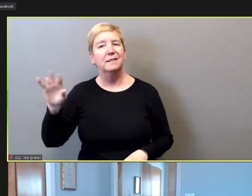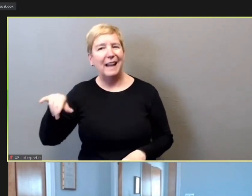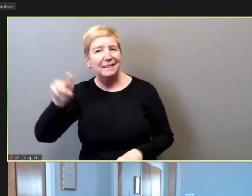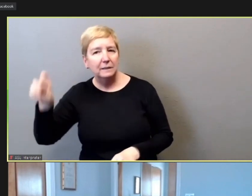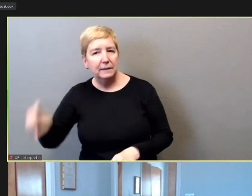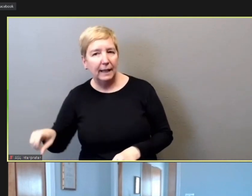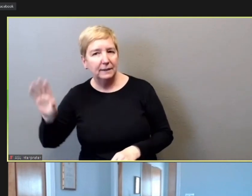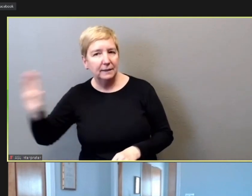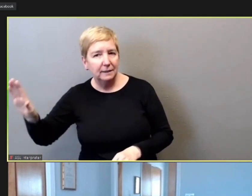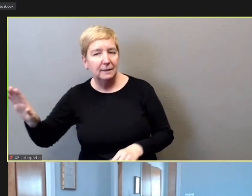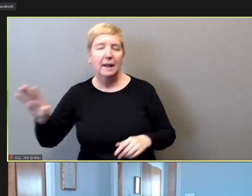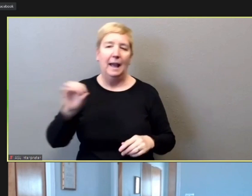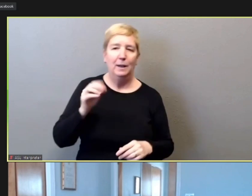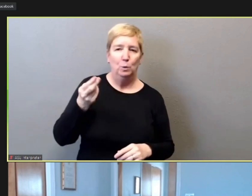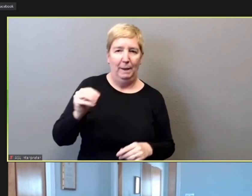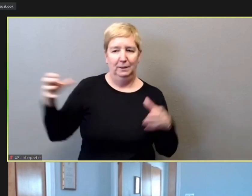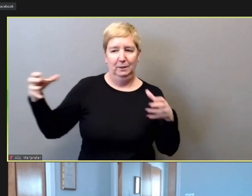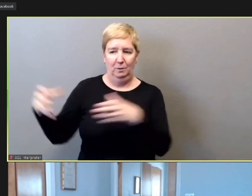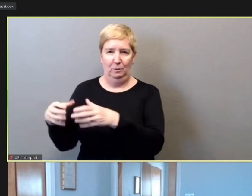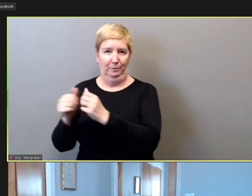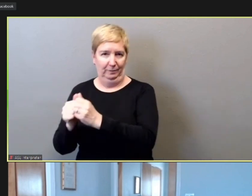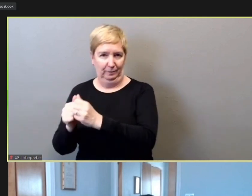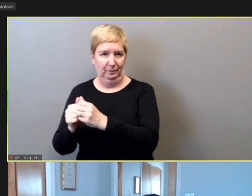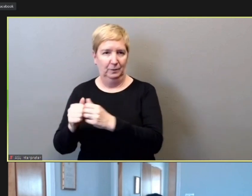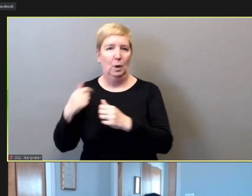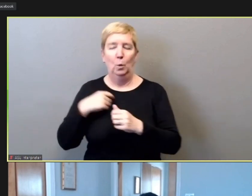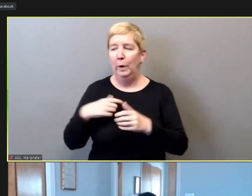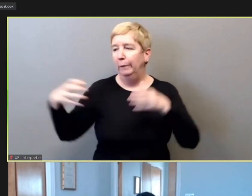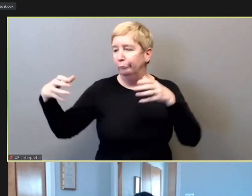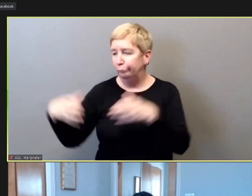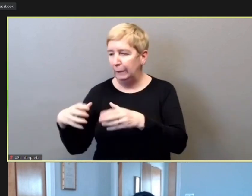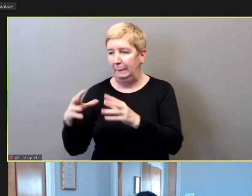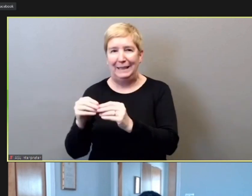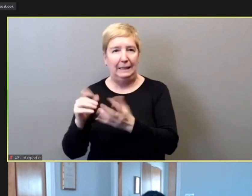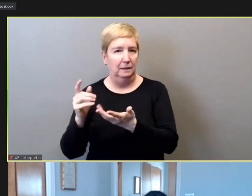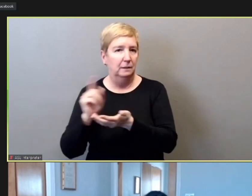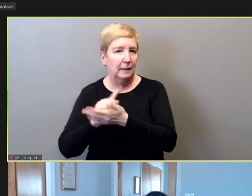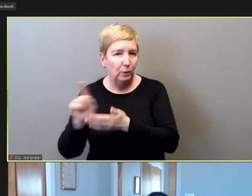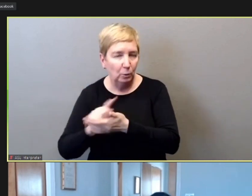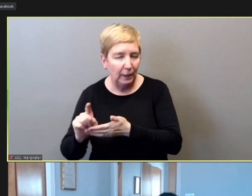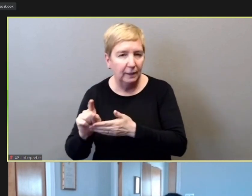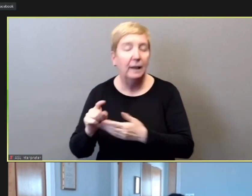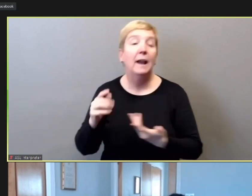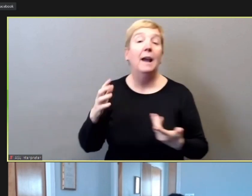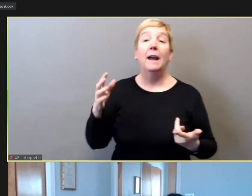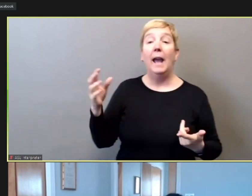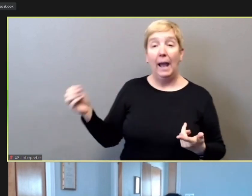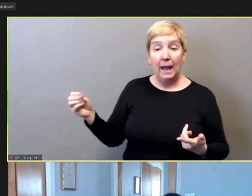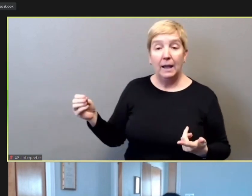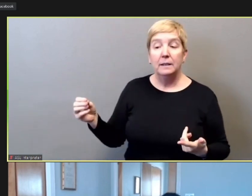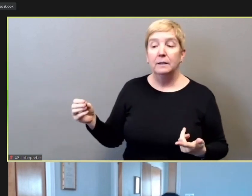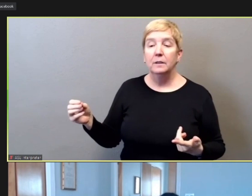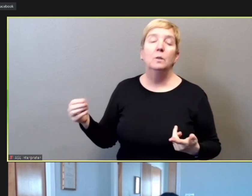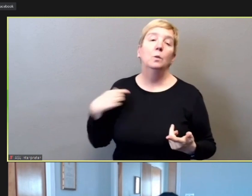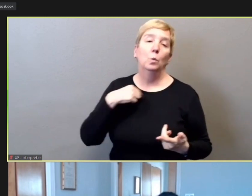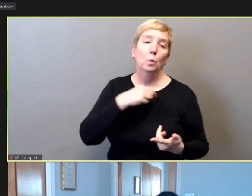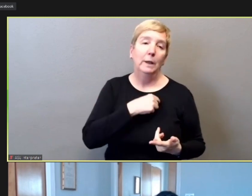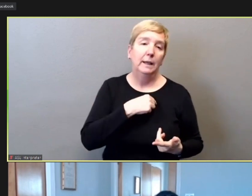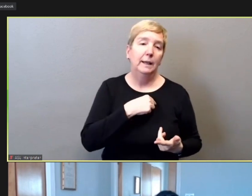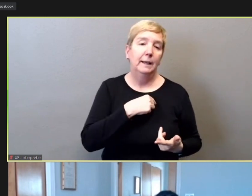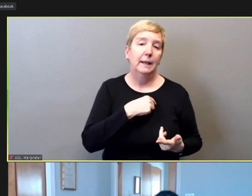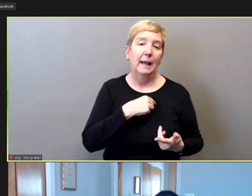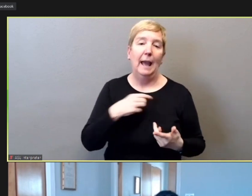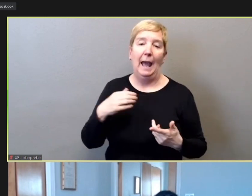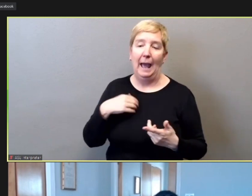member of, as well as New Mexico. And then we also exchange information via our